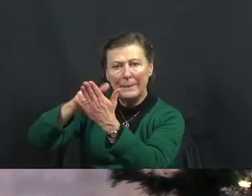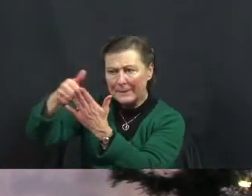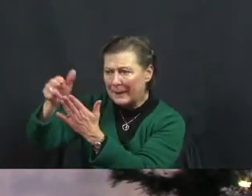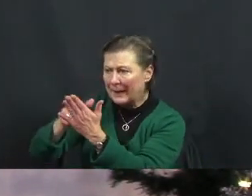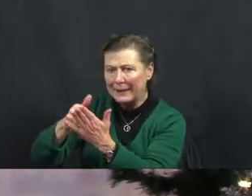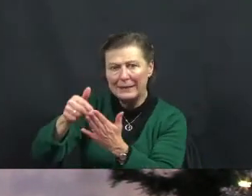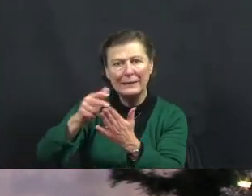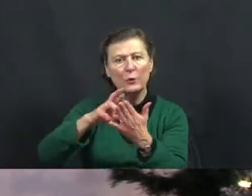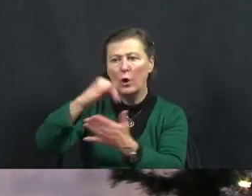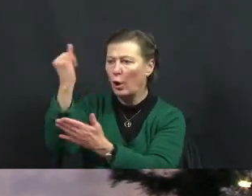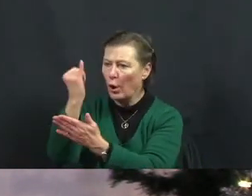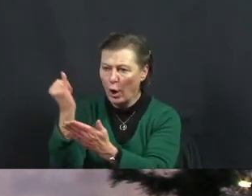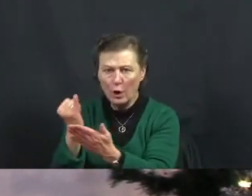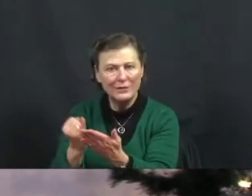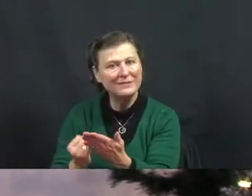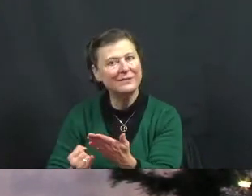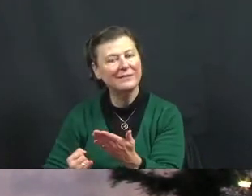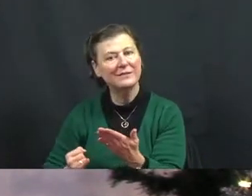art